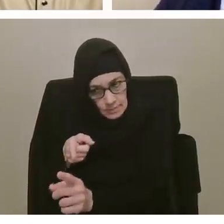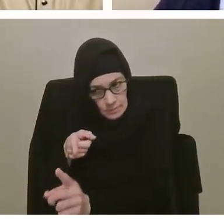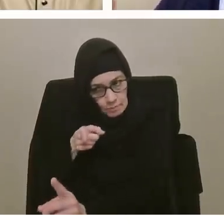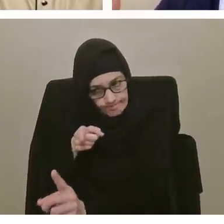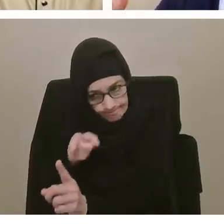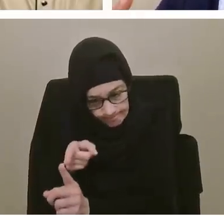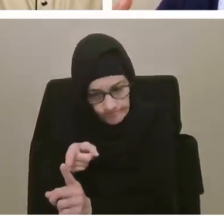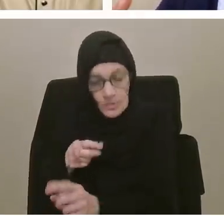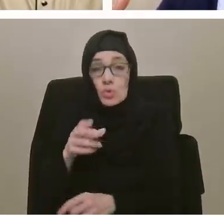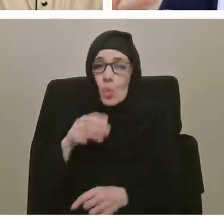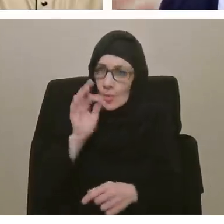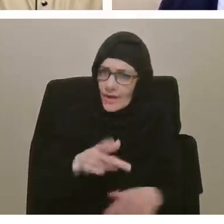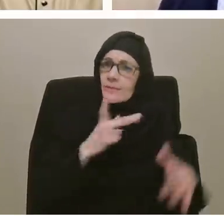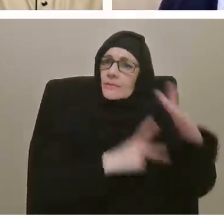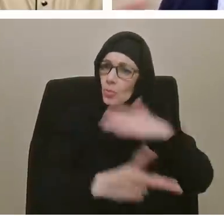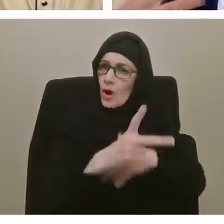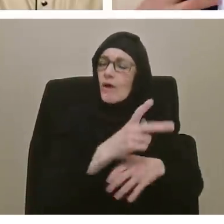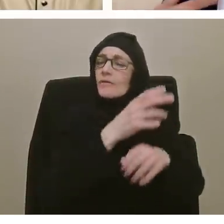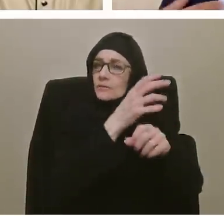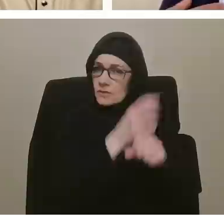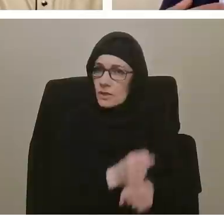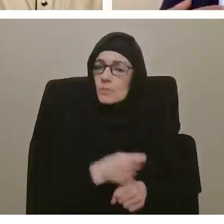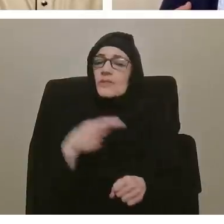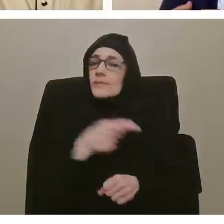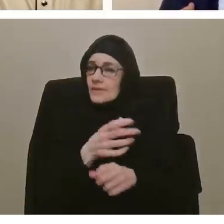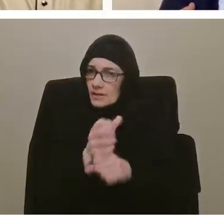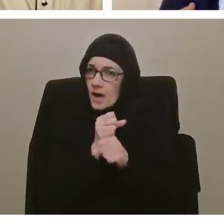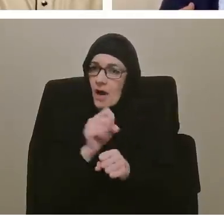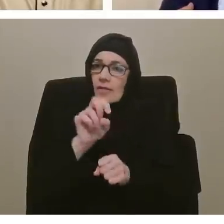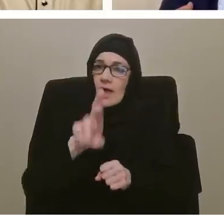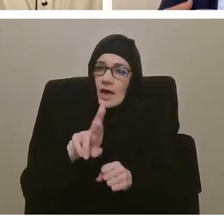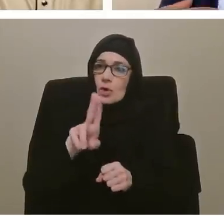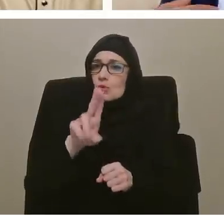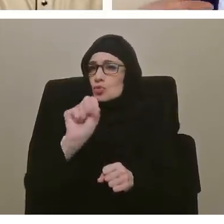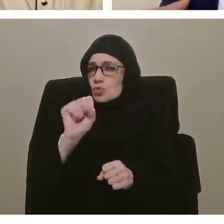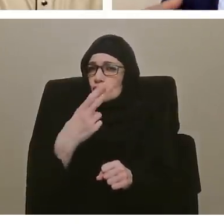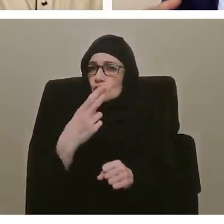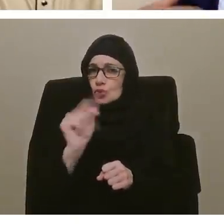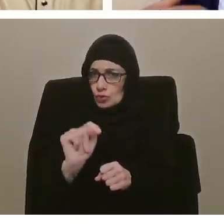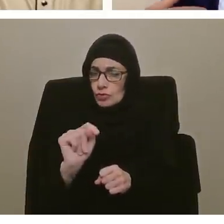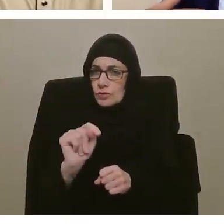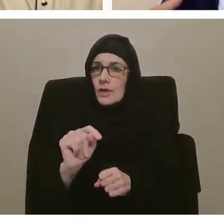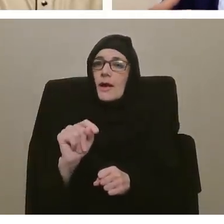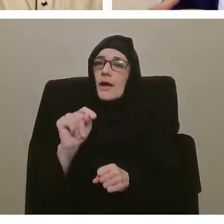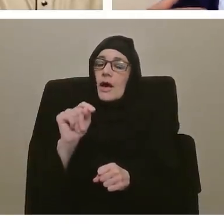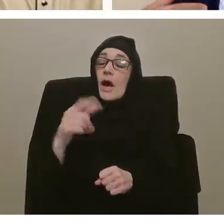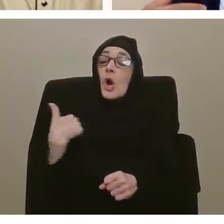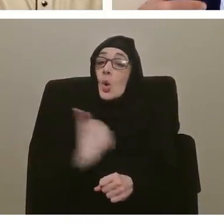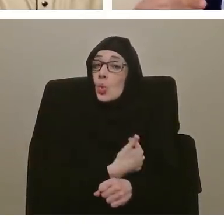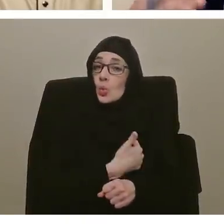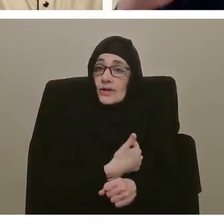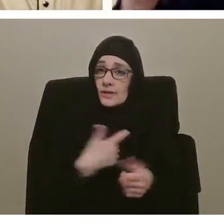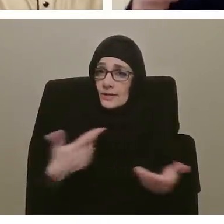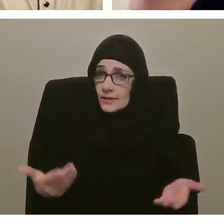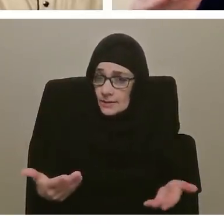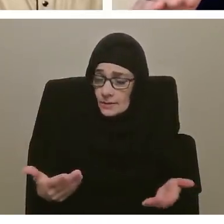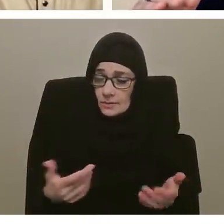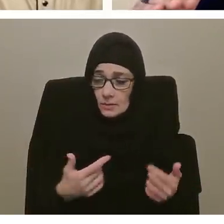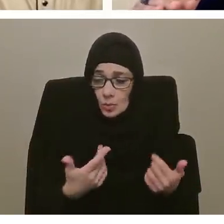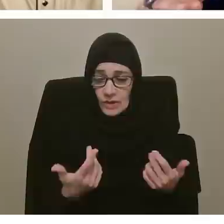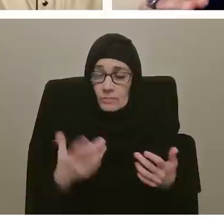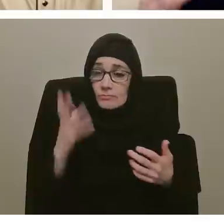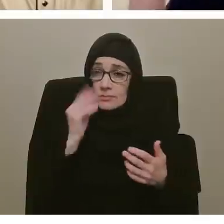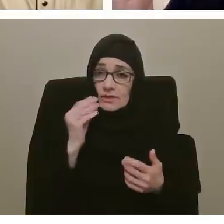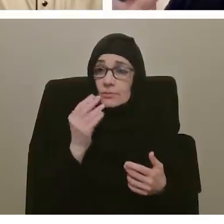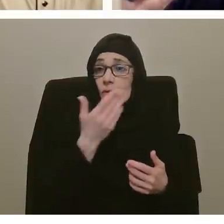He received, you know, a profound reality. And that's what's in store for us. You know, we come to Ramadan, I think, with a very low bar